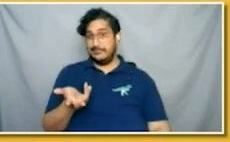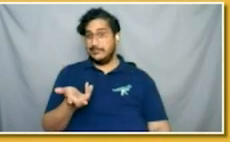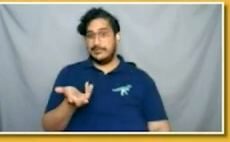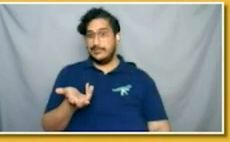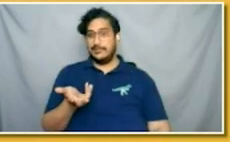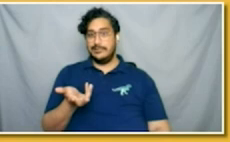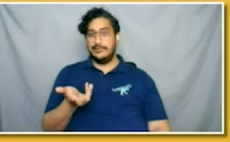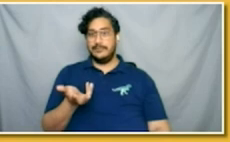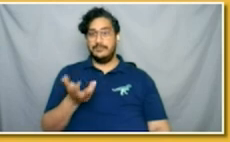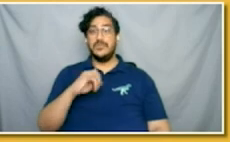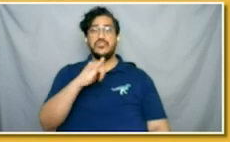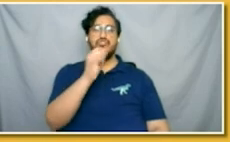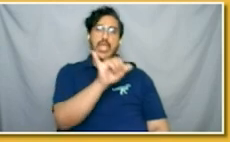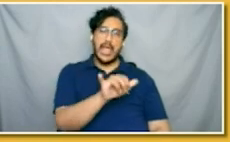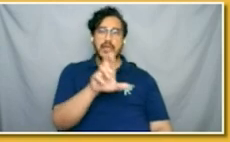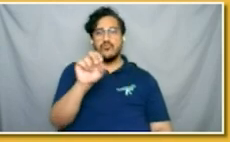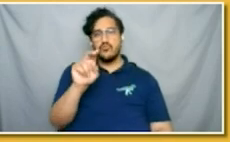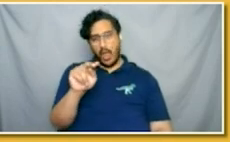thoughts on that as well.